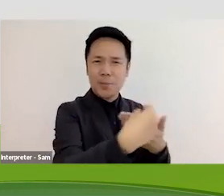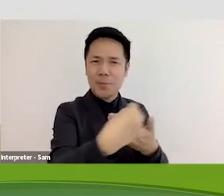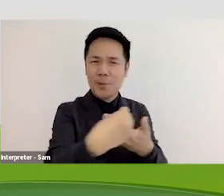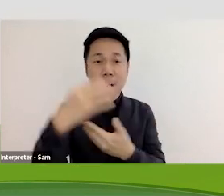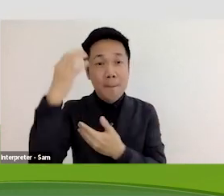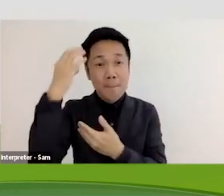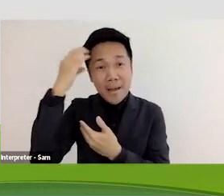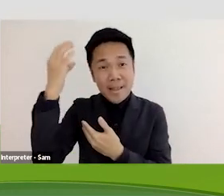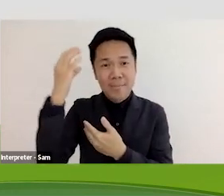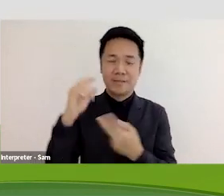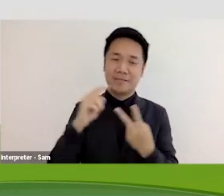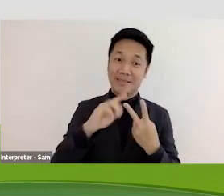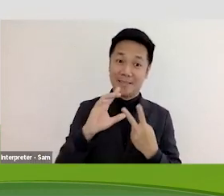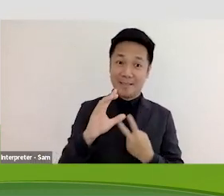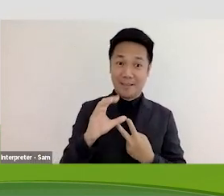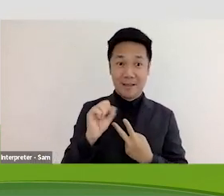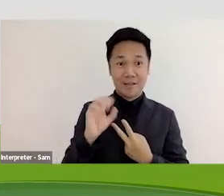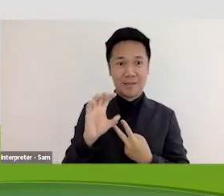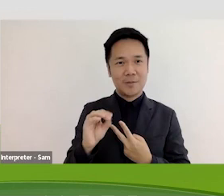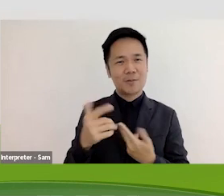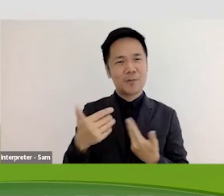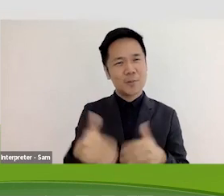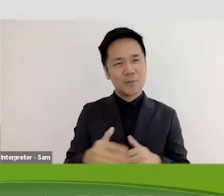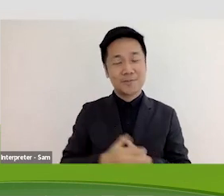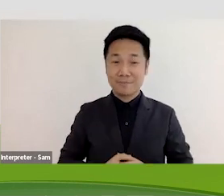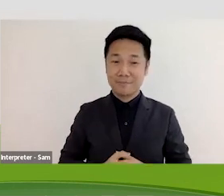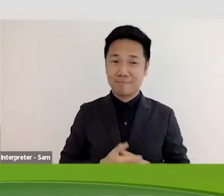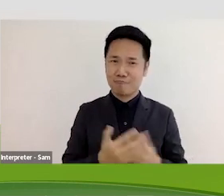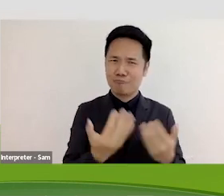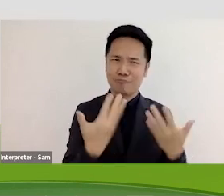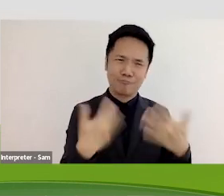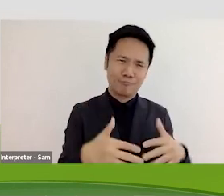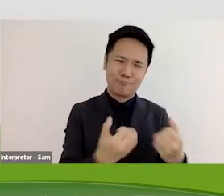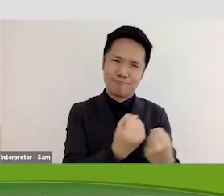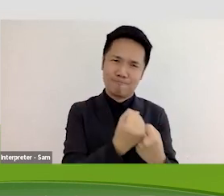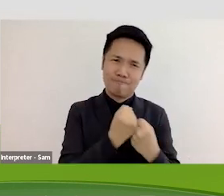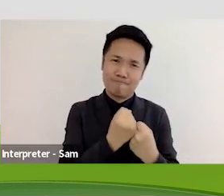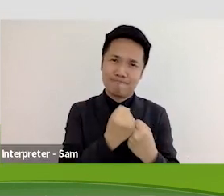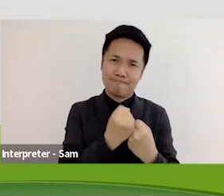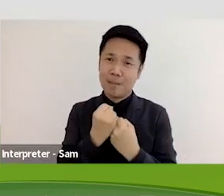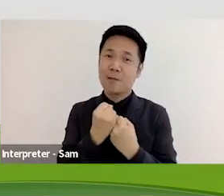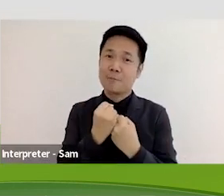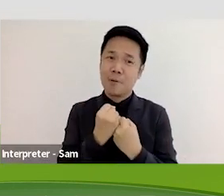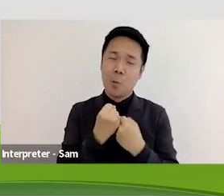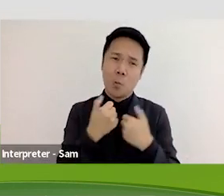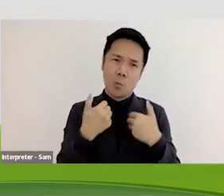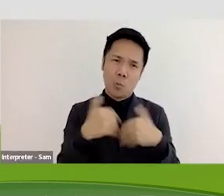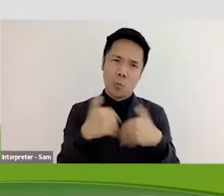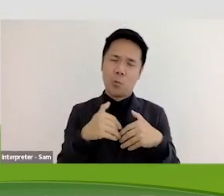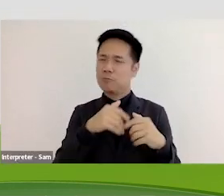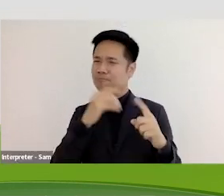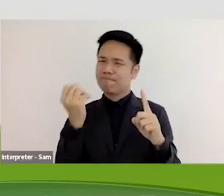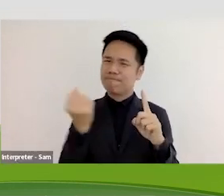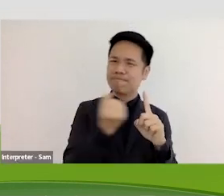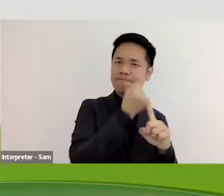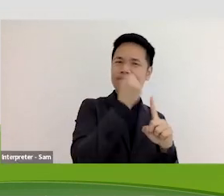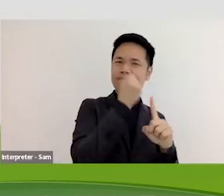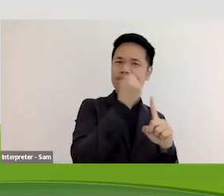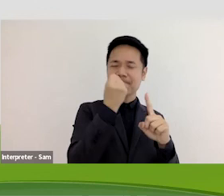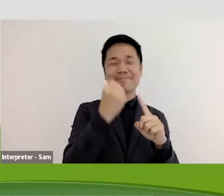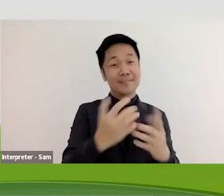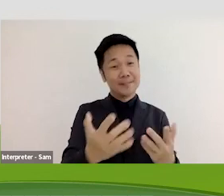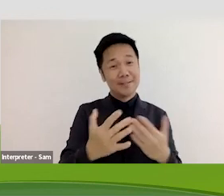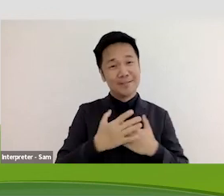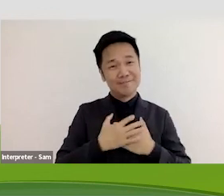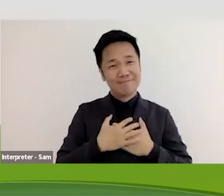civil society for your contribution. Without your contributions, we could have never had such an interesting meeting. So thank you very